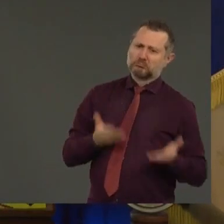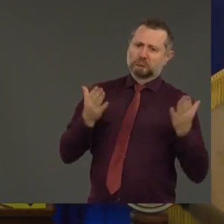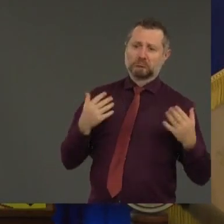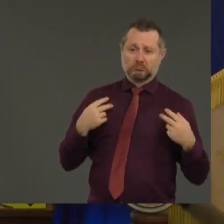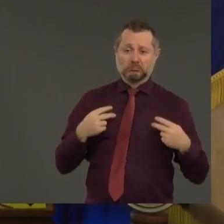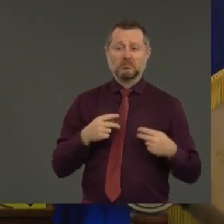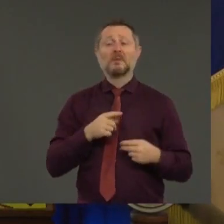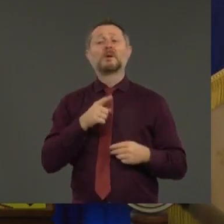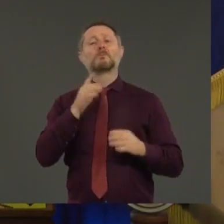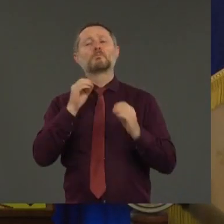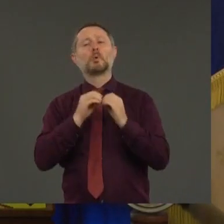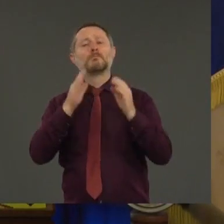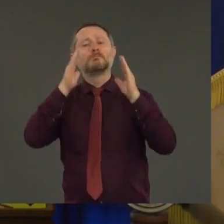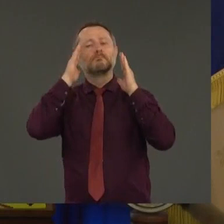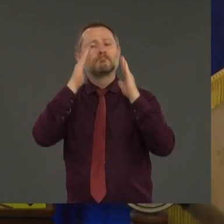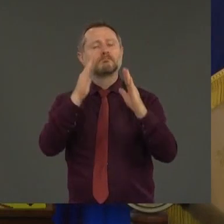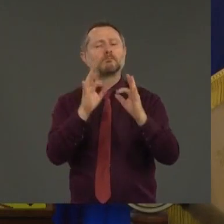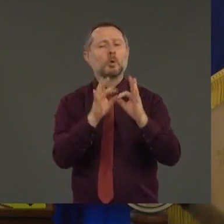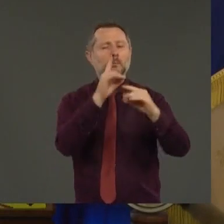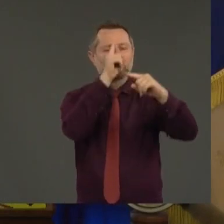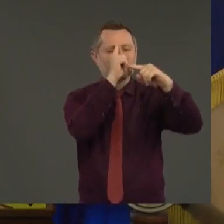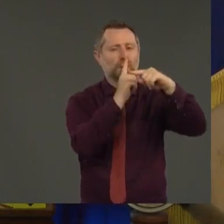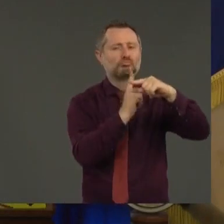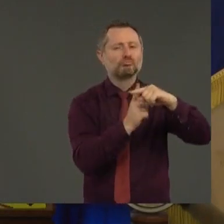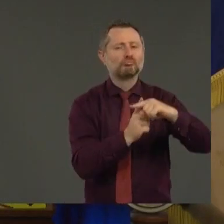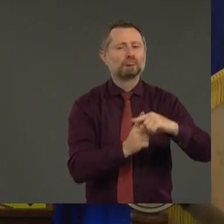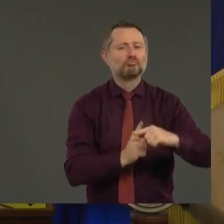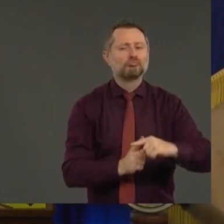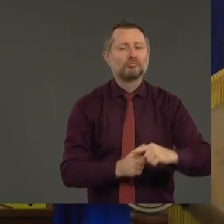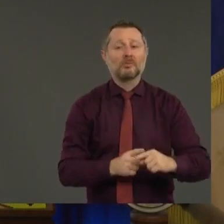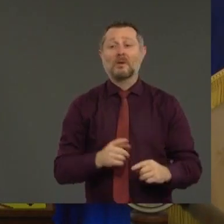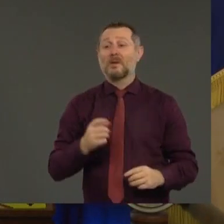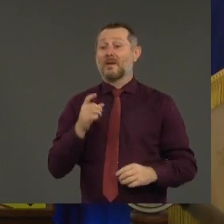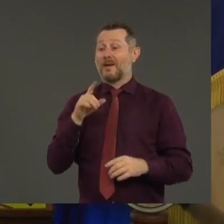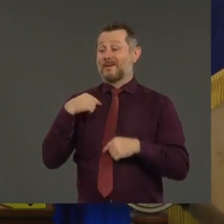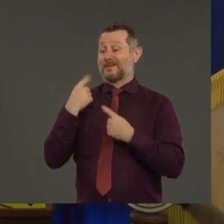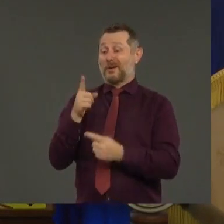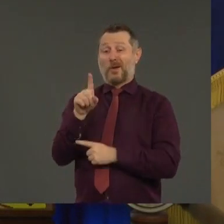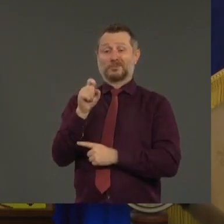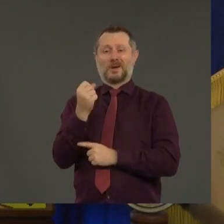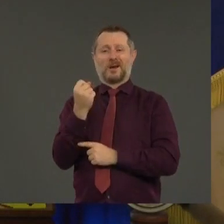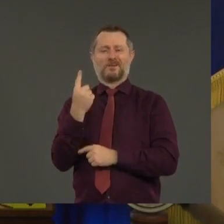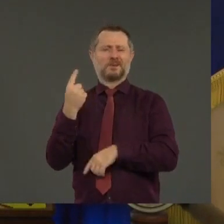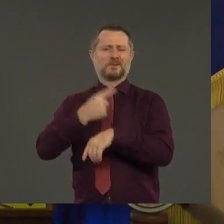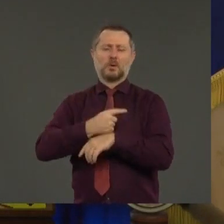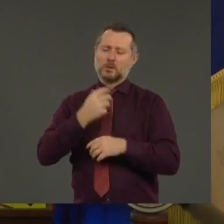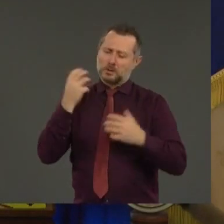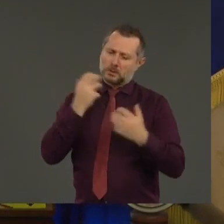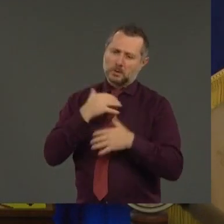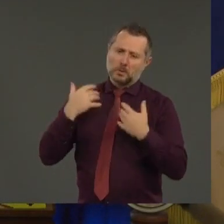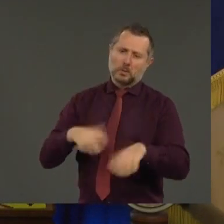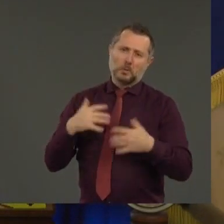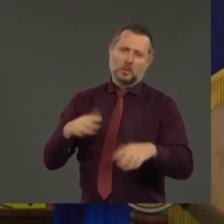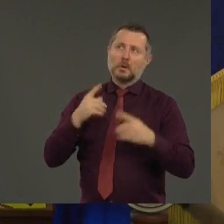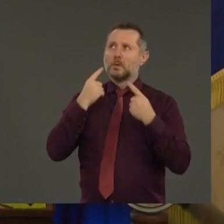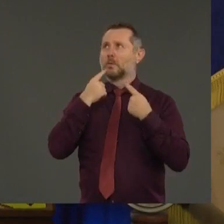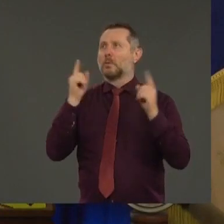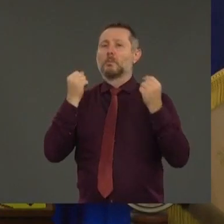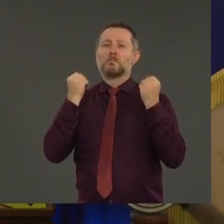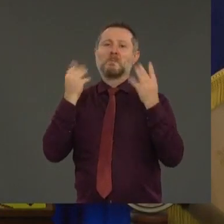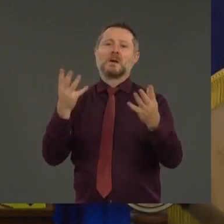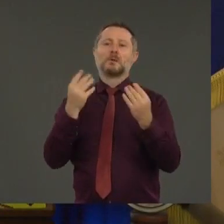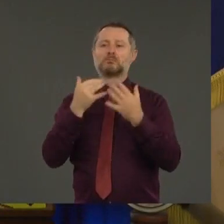them. Over the past 111 days, we heard them, and it was beautiful. Let's keep